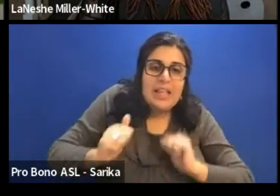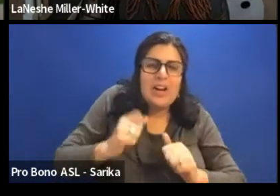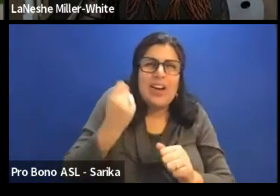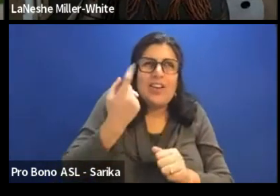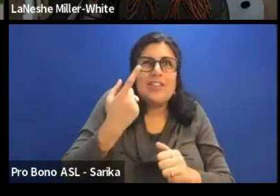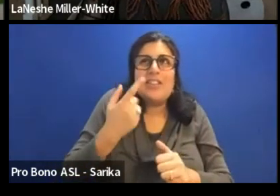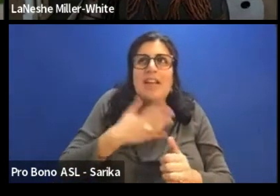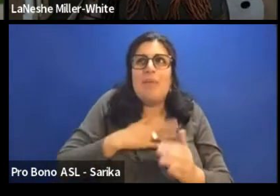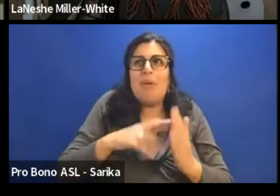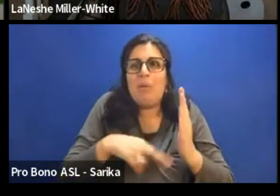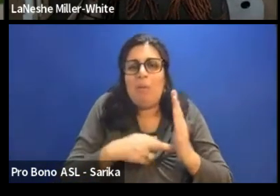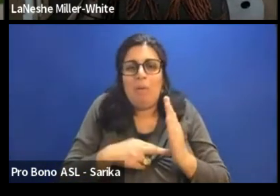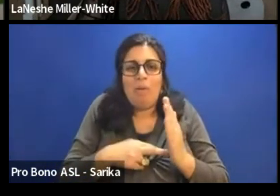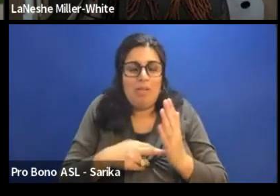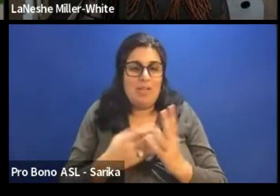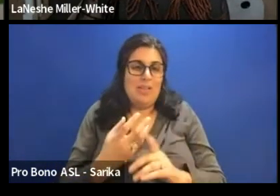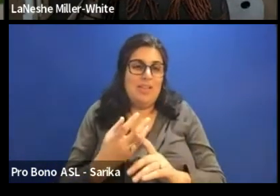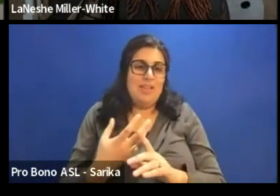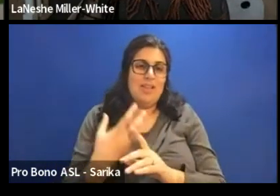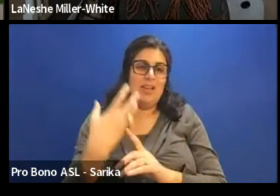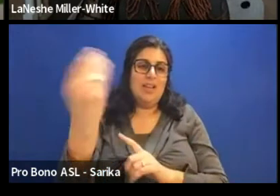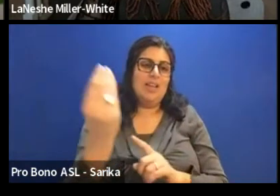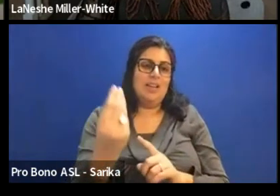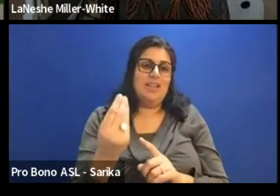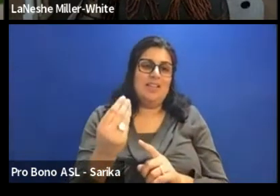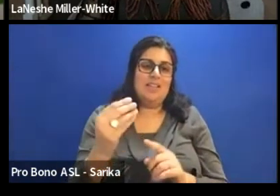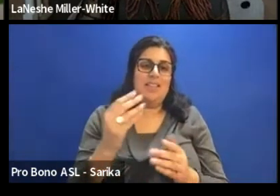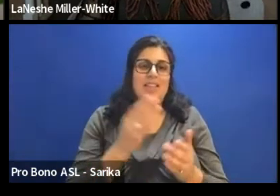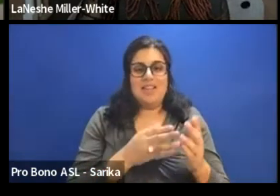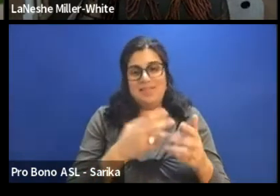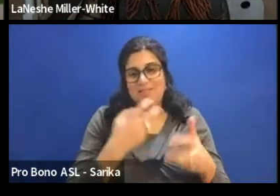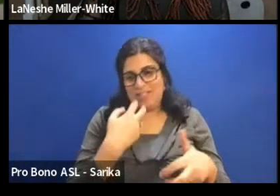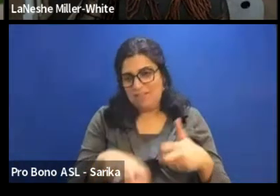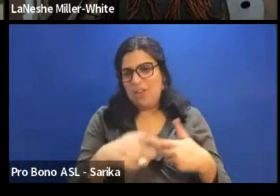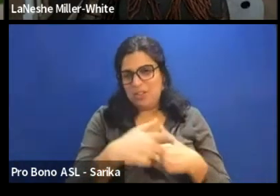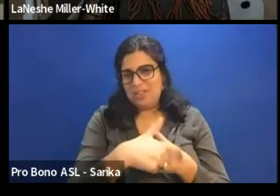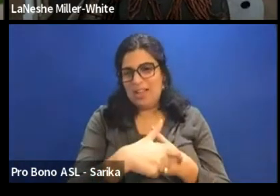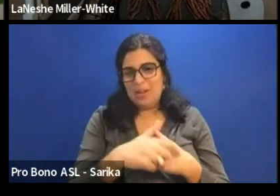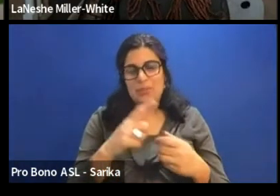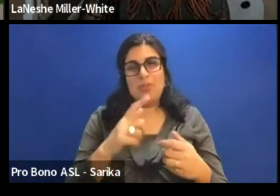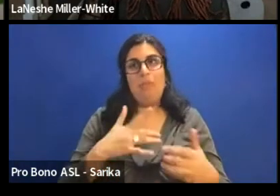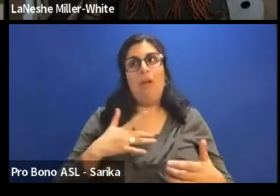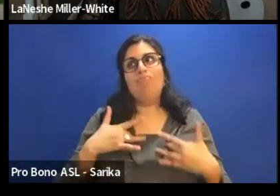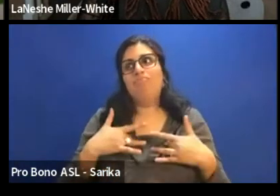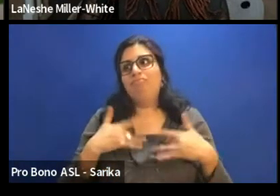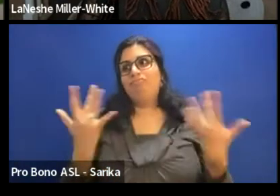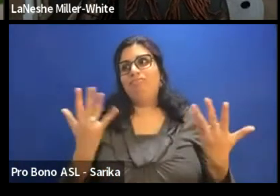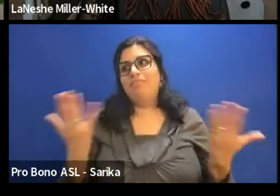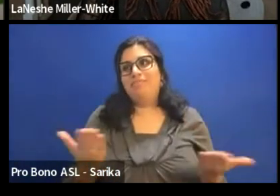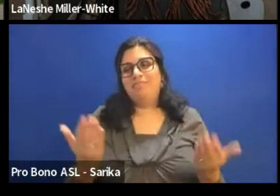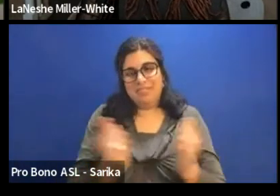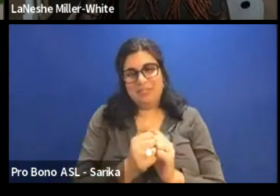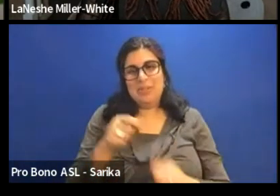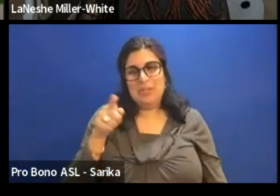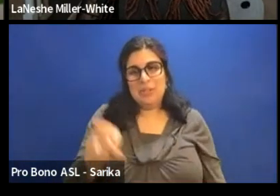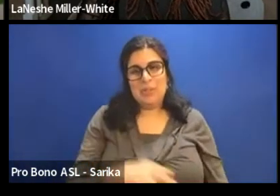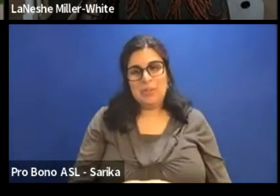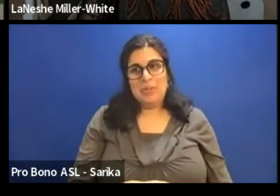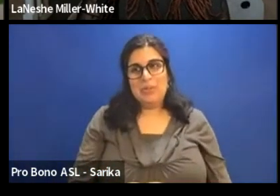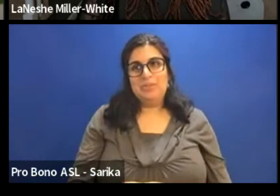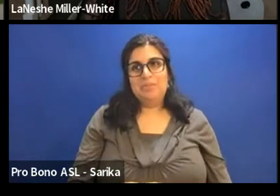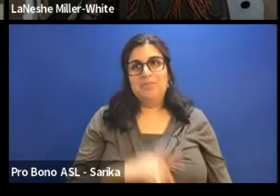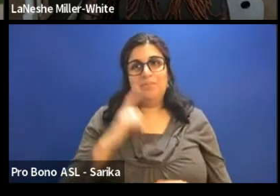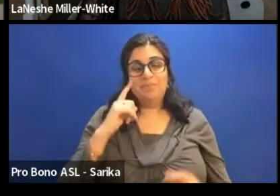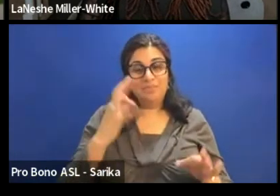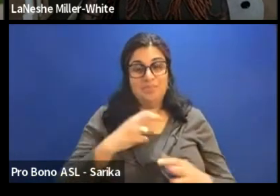of some of the, you know, difficult things. So I'm really, really thrilled to be here with you, Tamanya. And I definitely want to